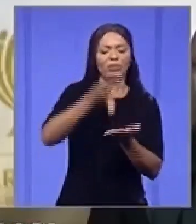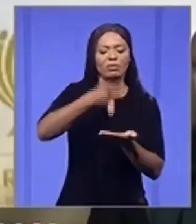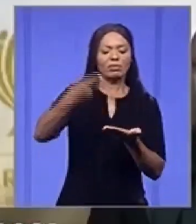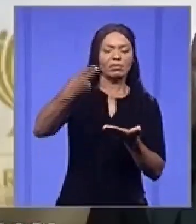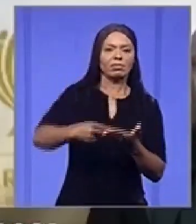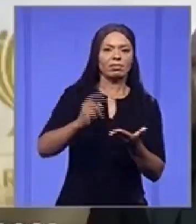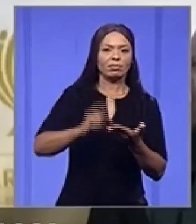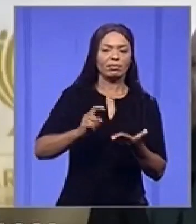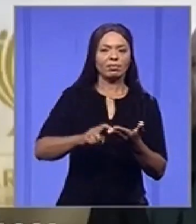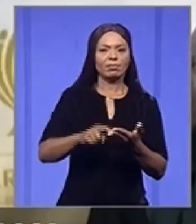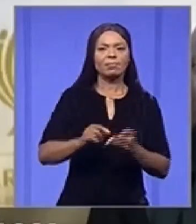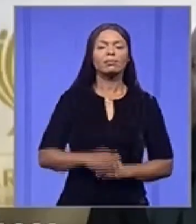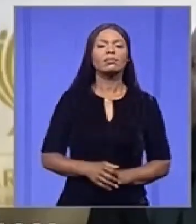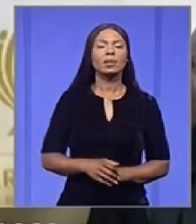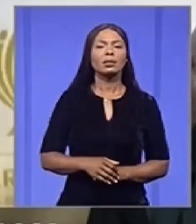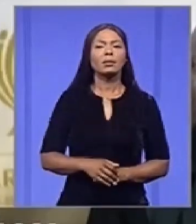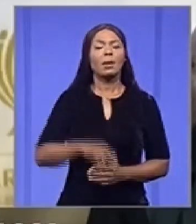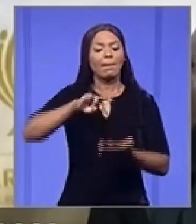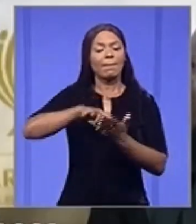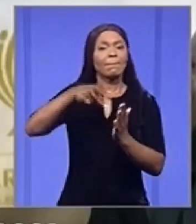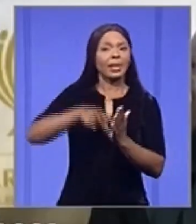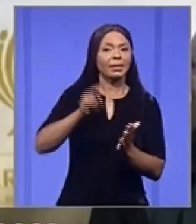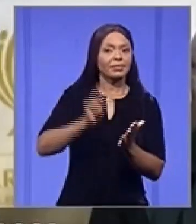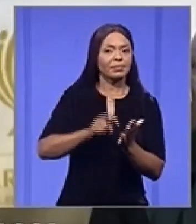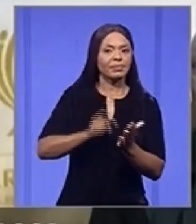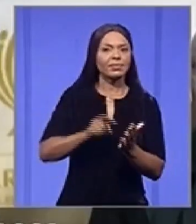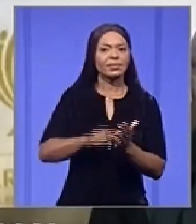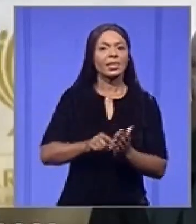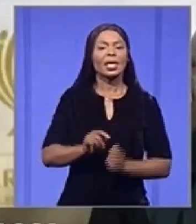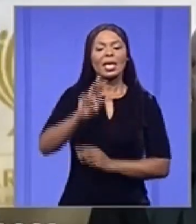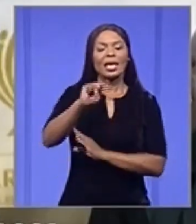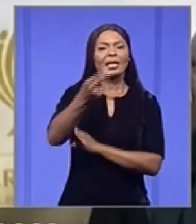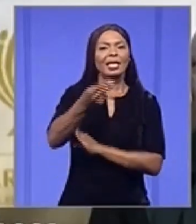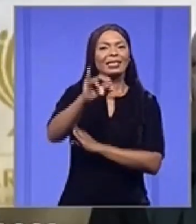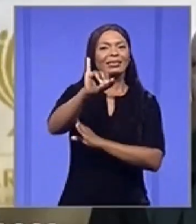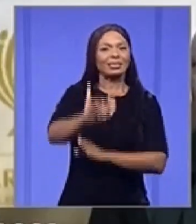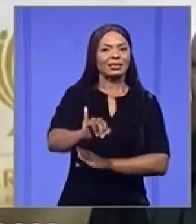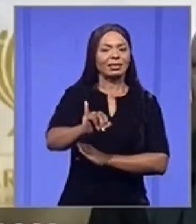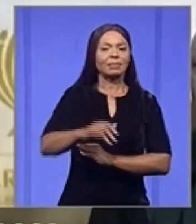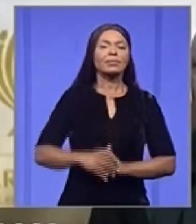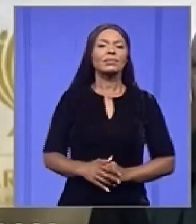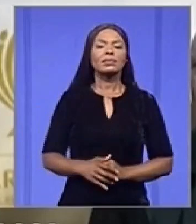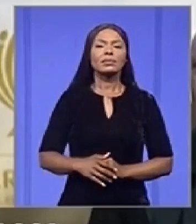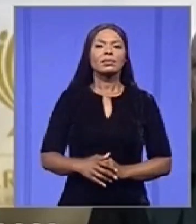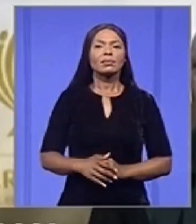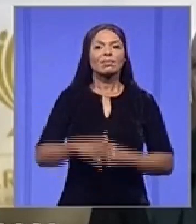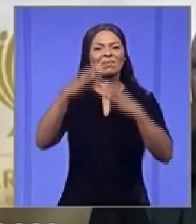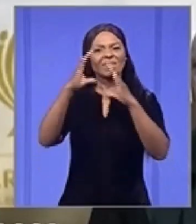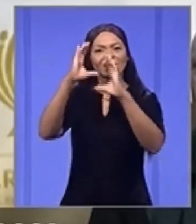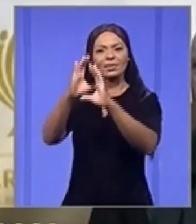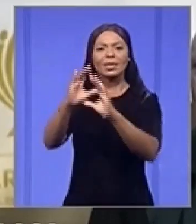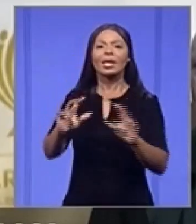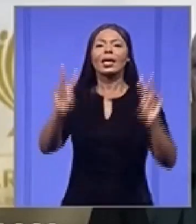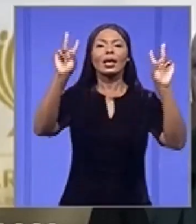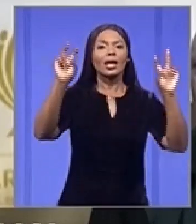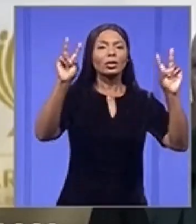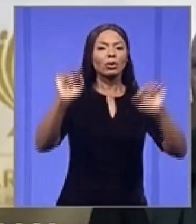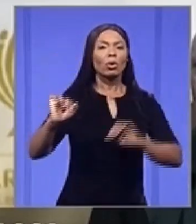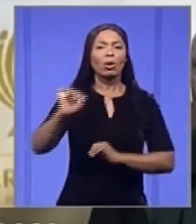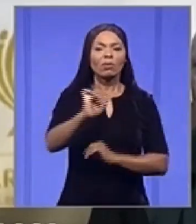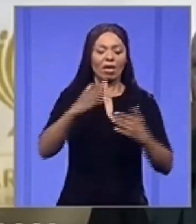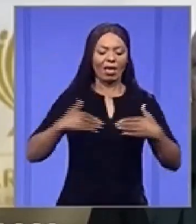to incrementally implement the NHI, dealing with issues like the